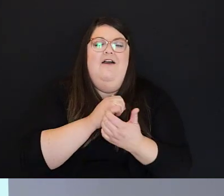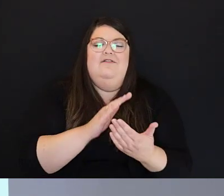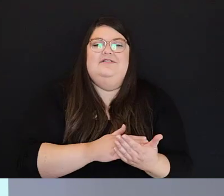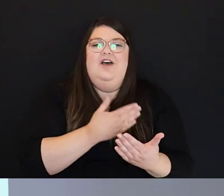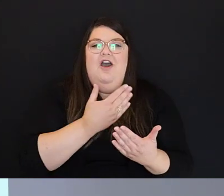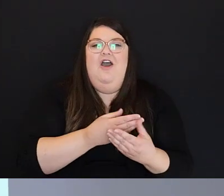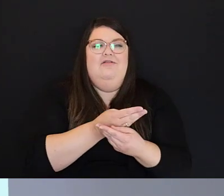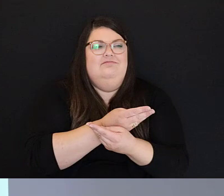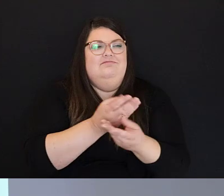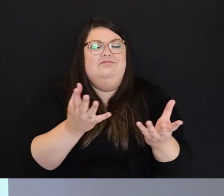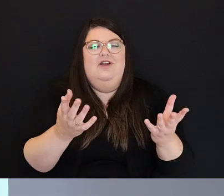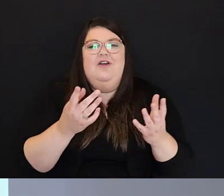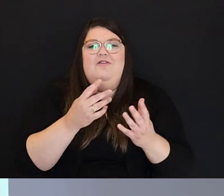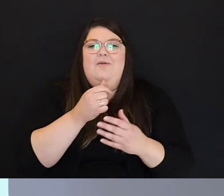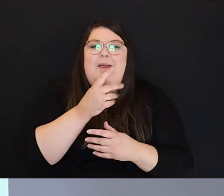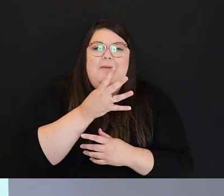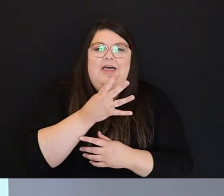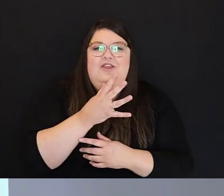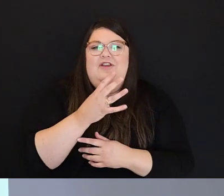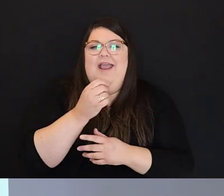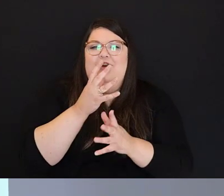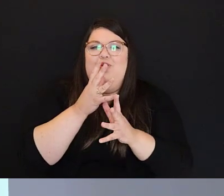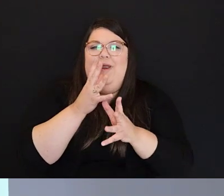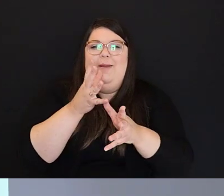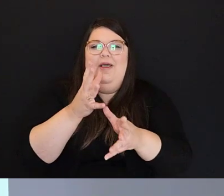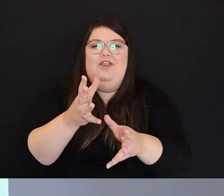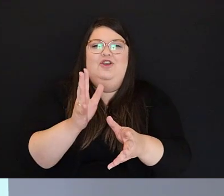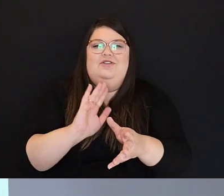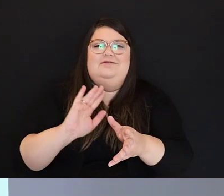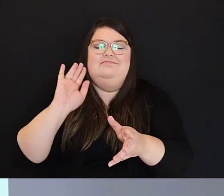my mother and for my grandmothers.